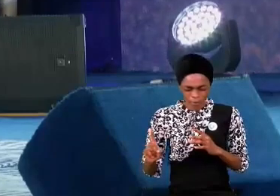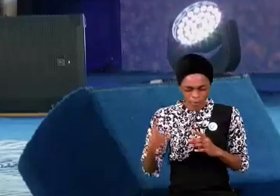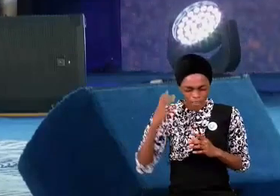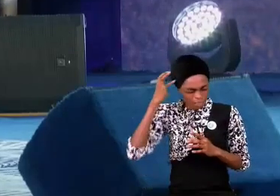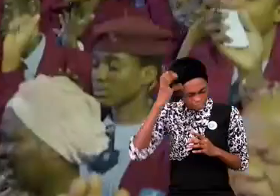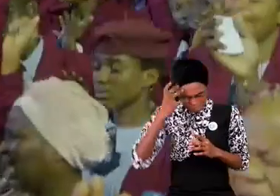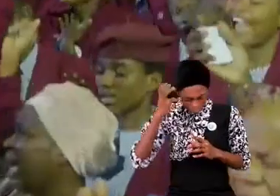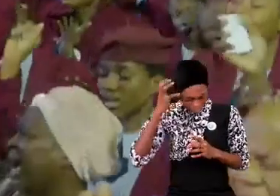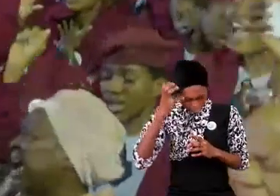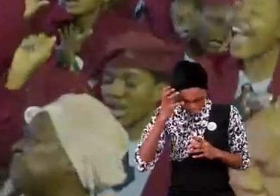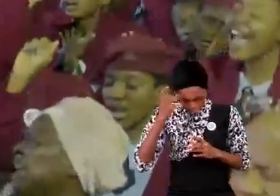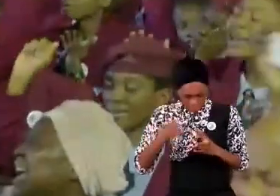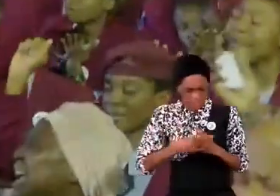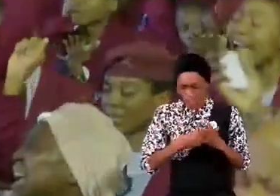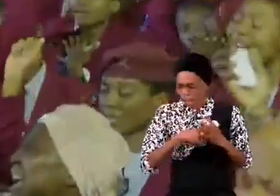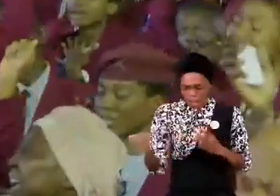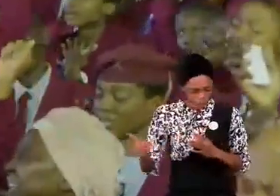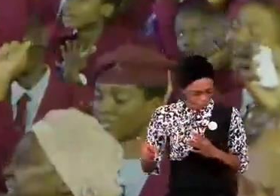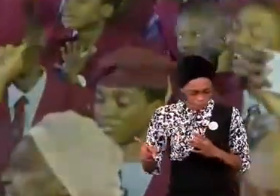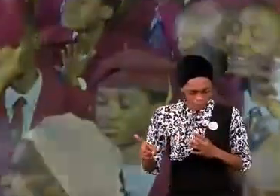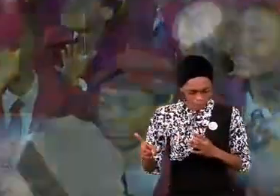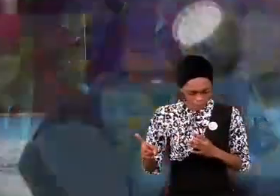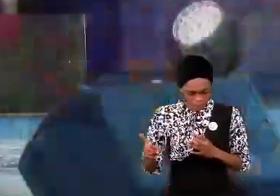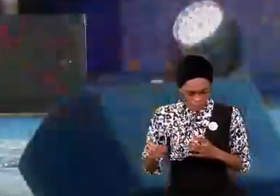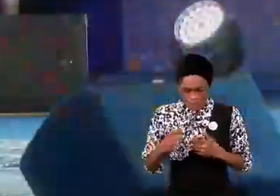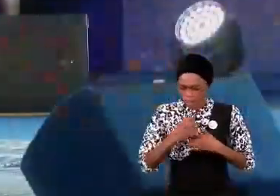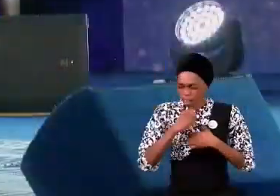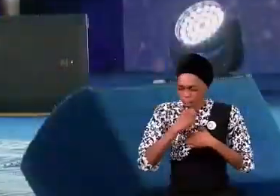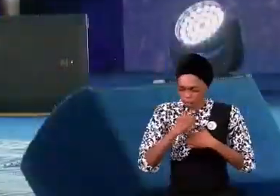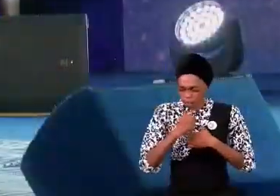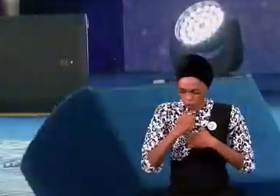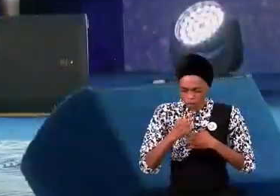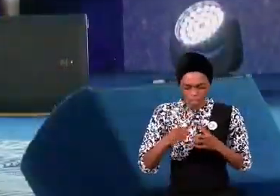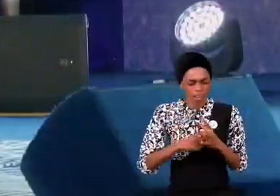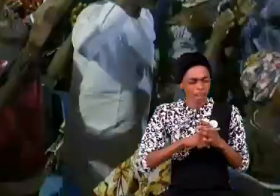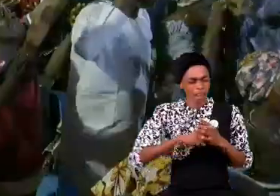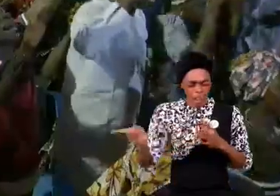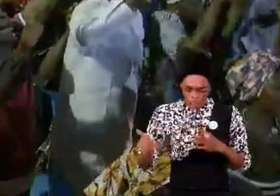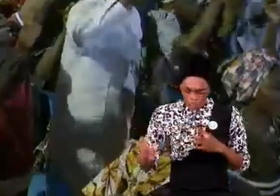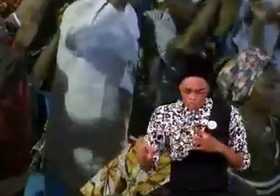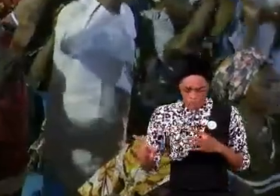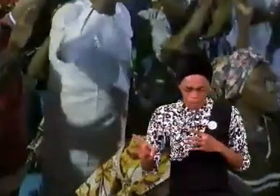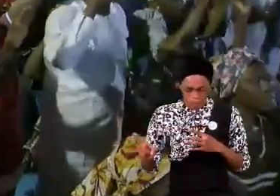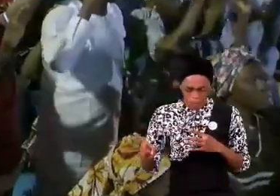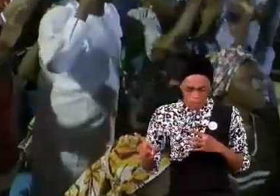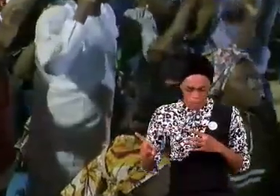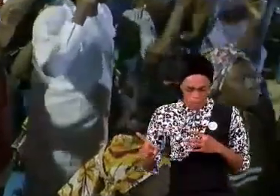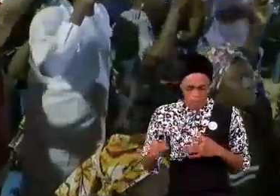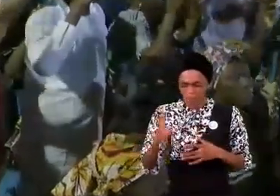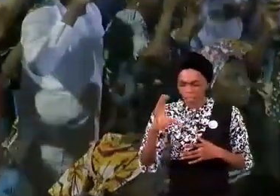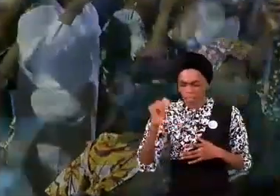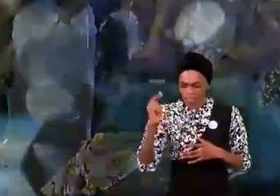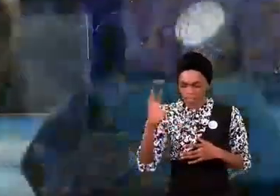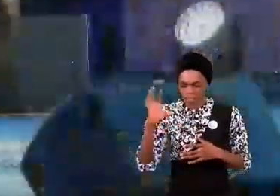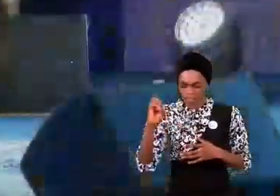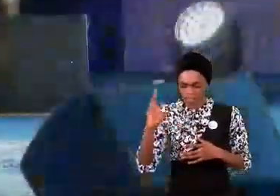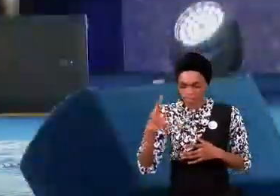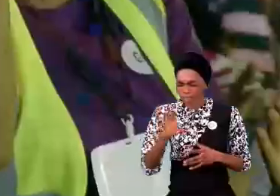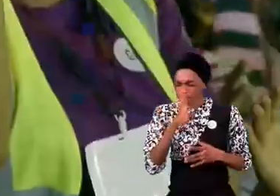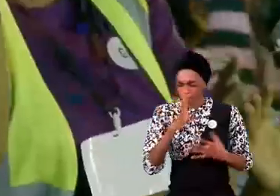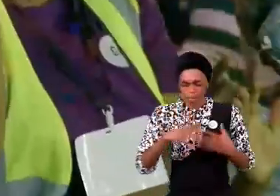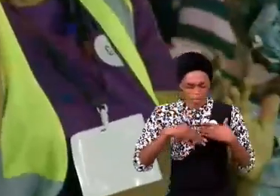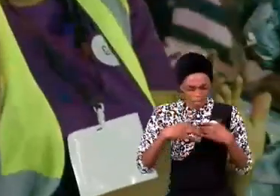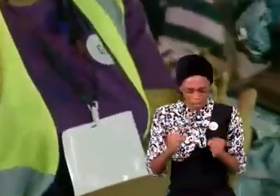Tuberculosis, go out. Cancer, be healed. Ulcer, be